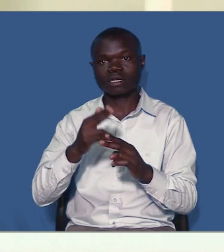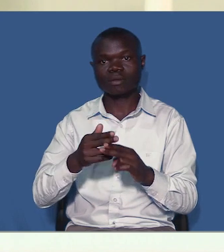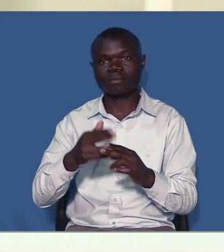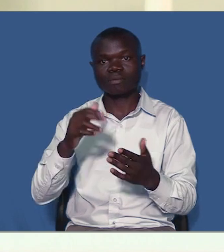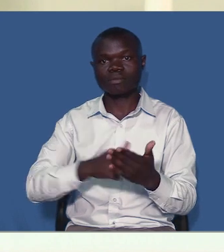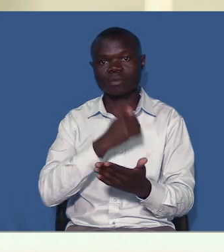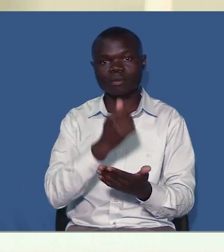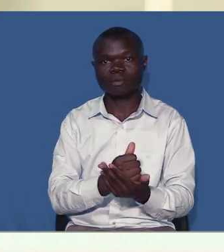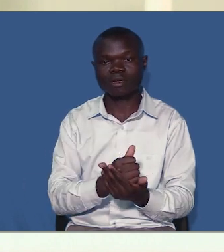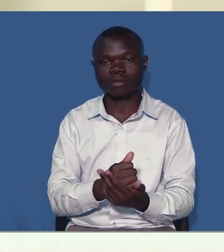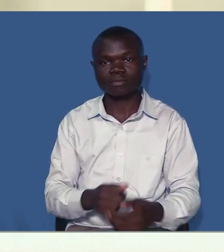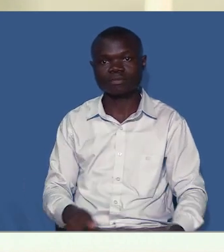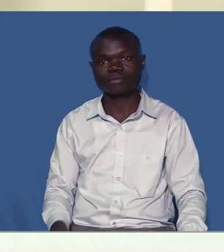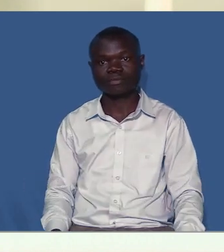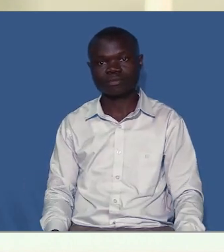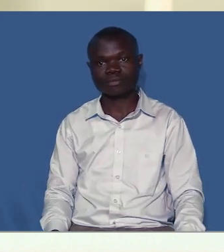Amen.